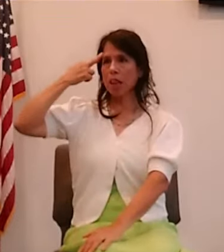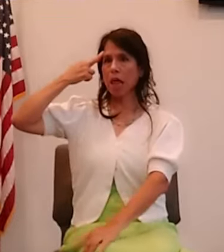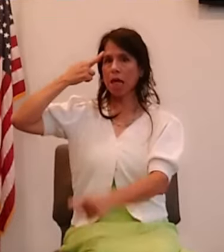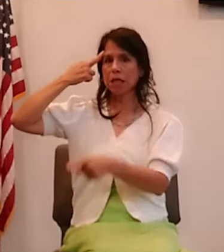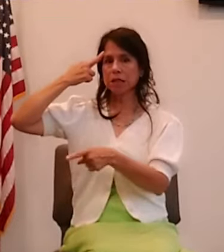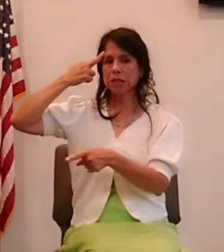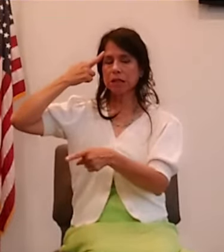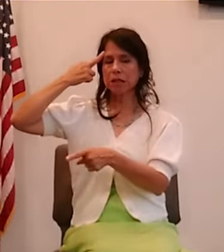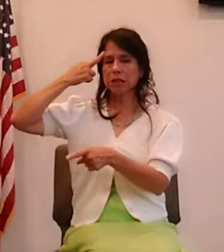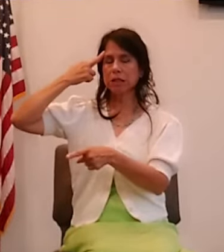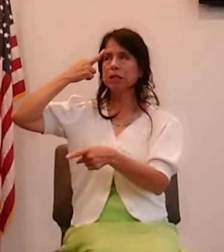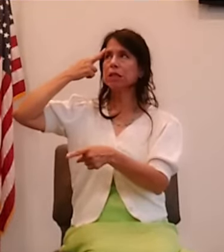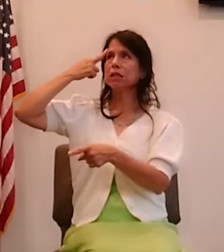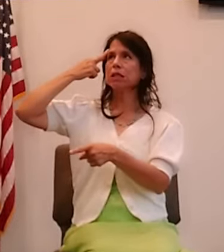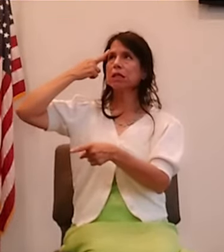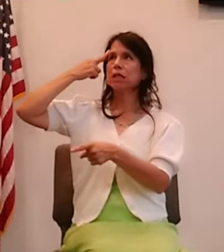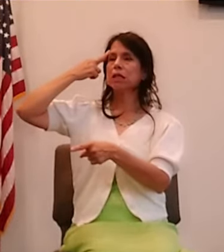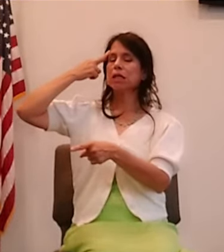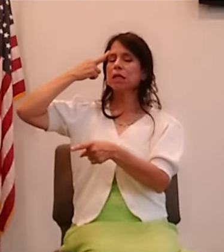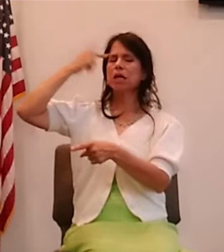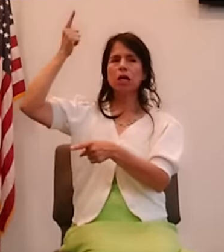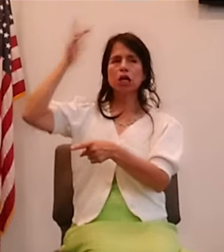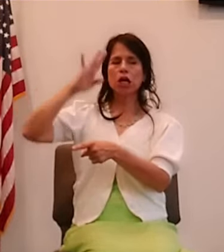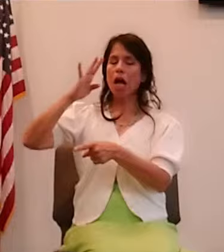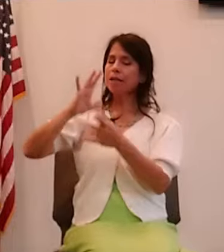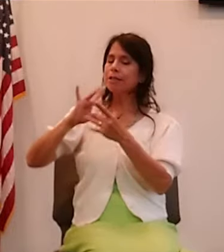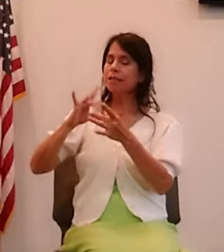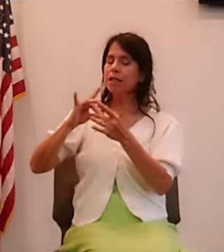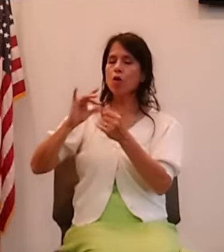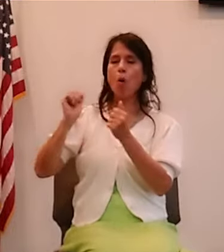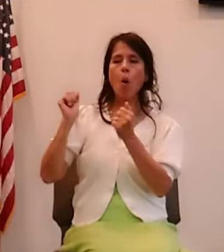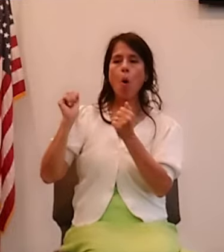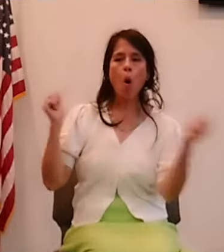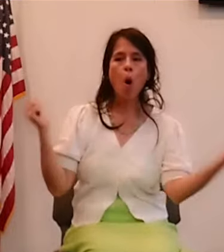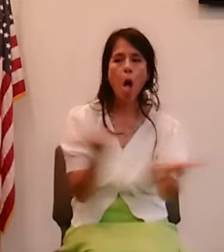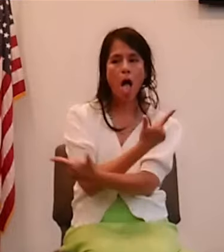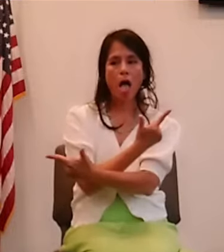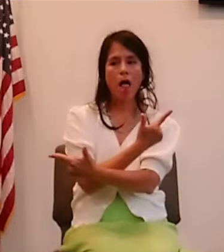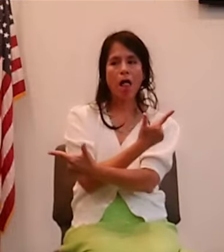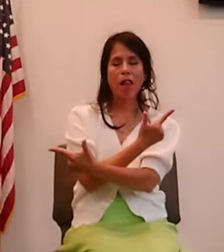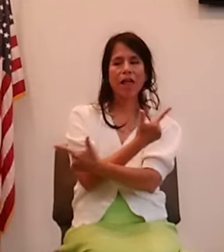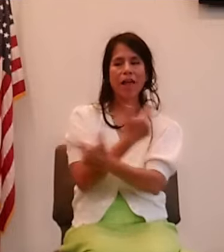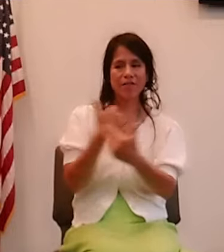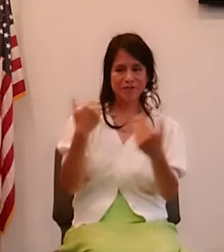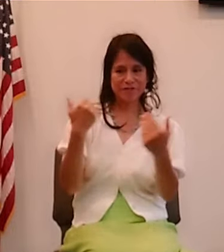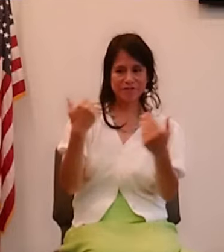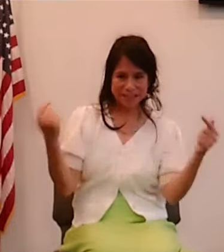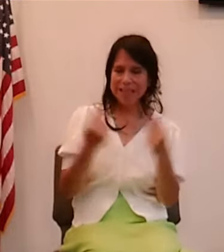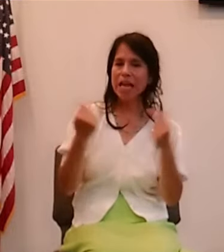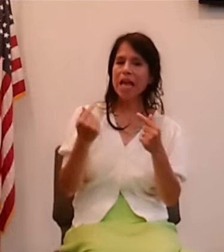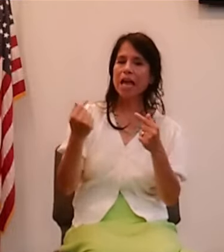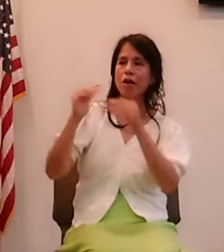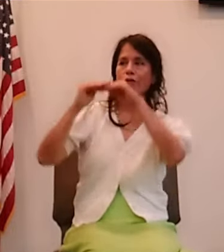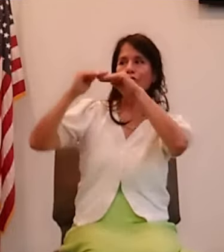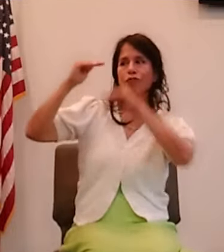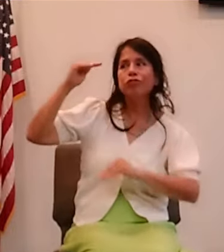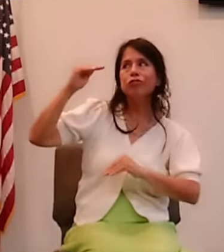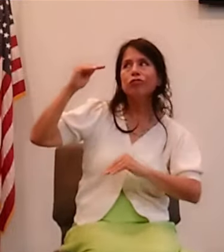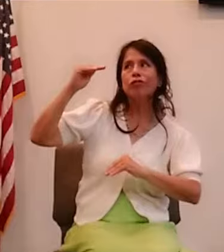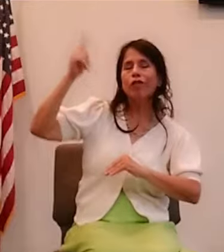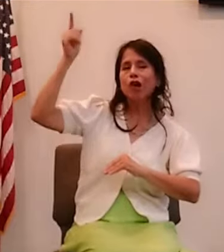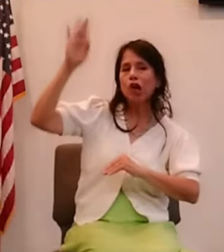that God says all have sinned and fall short of the glory of God. The Bible says, Jesus said, if